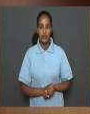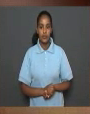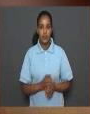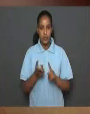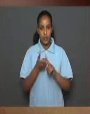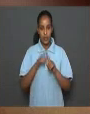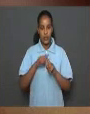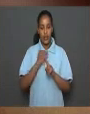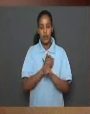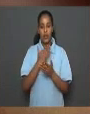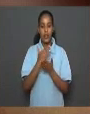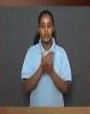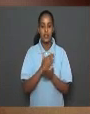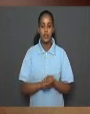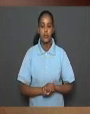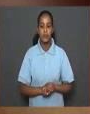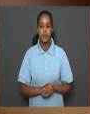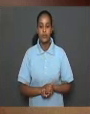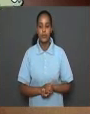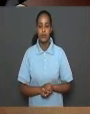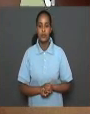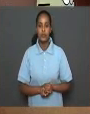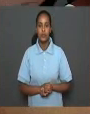Let's get back to our lesson.